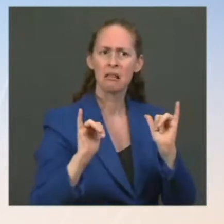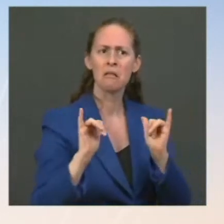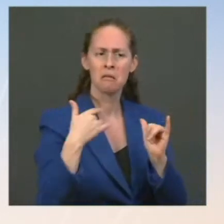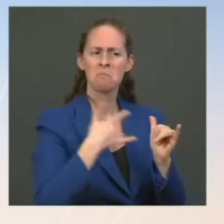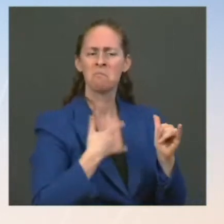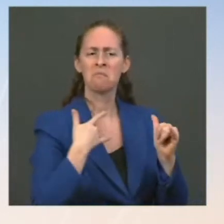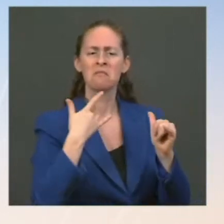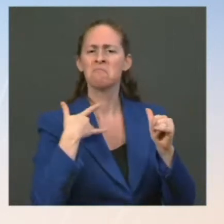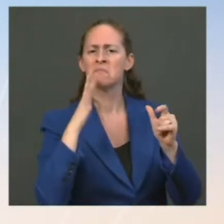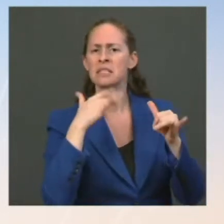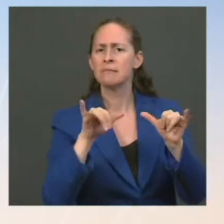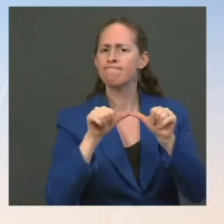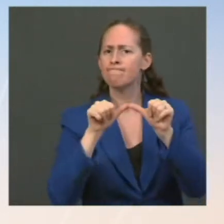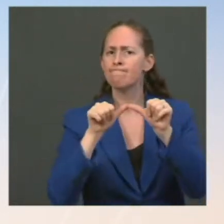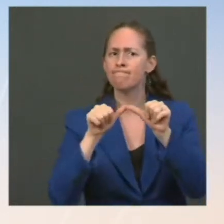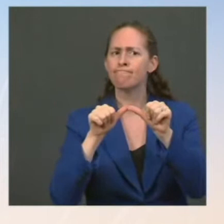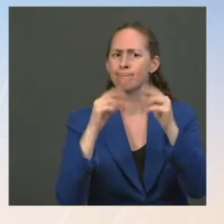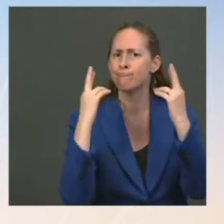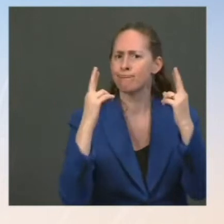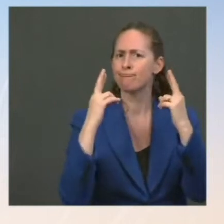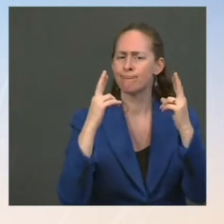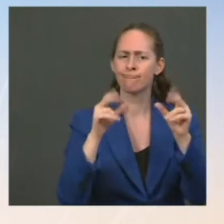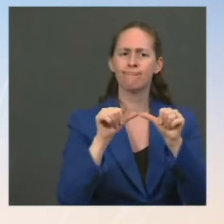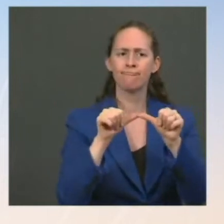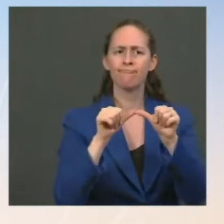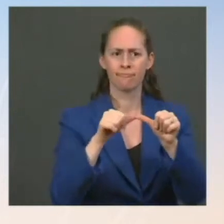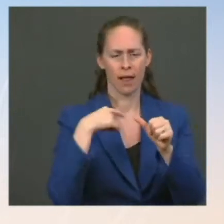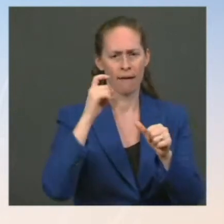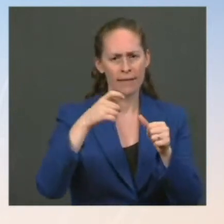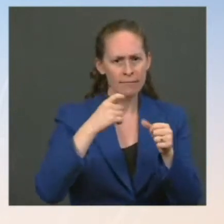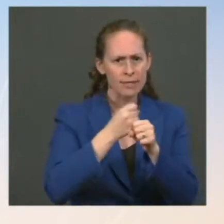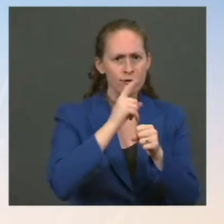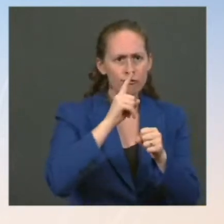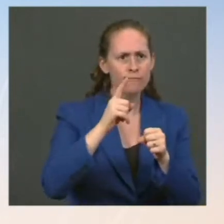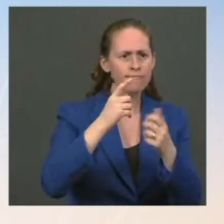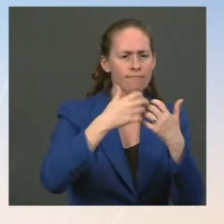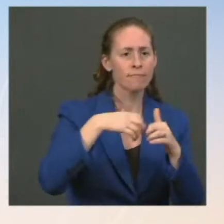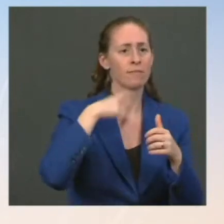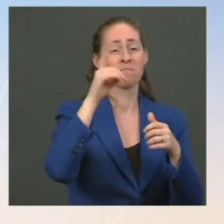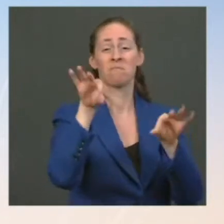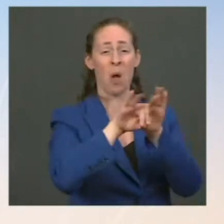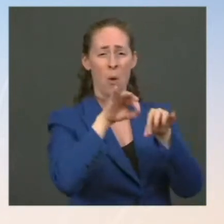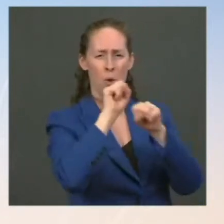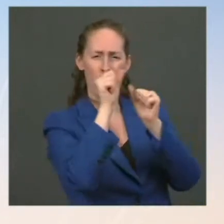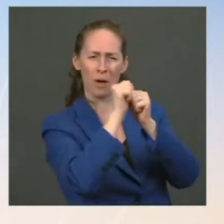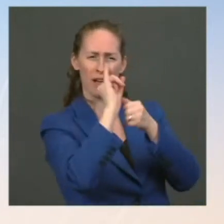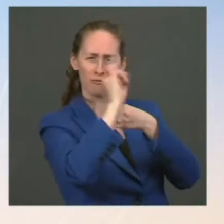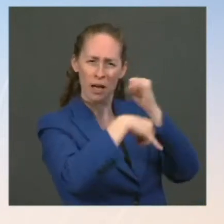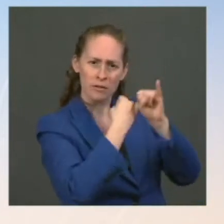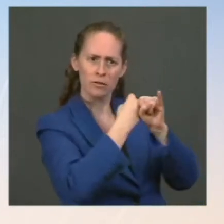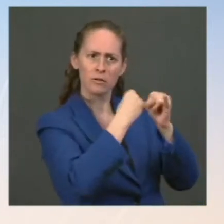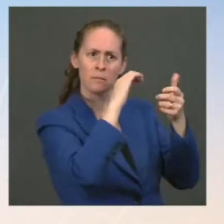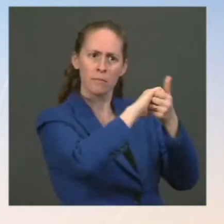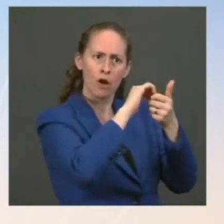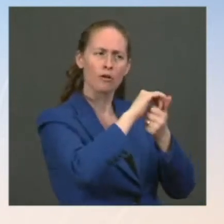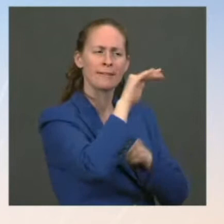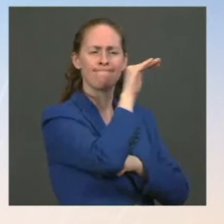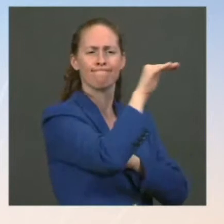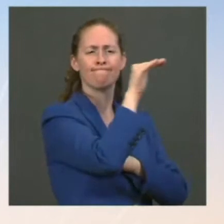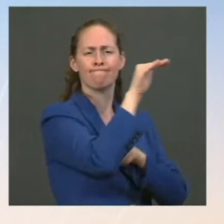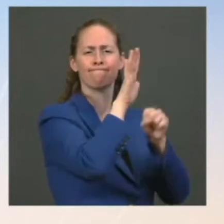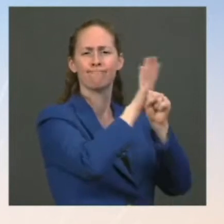We knew that we needed to take a number of steps to work with the international community to ensure there's continued pressure that